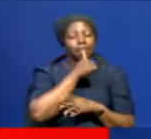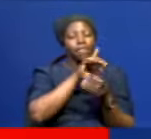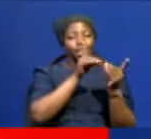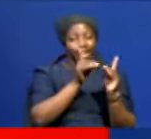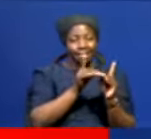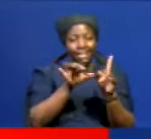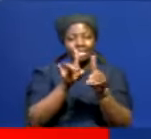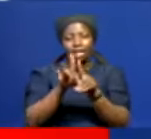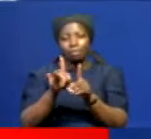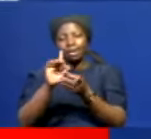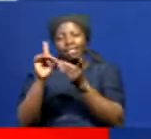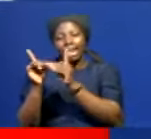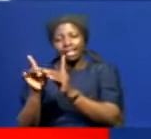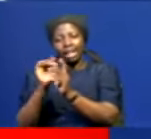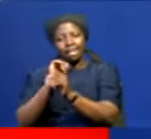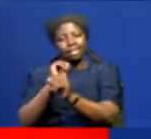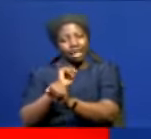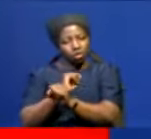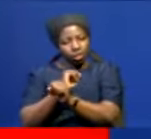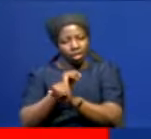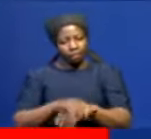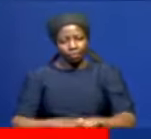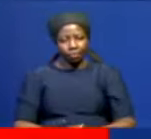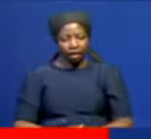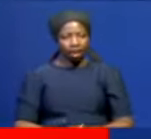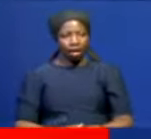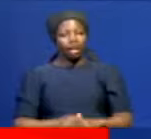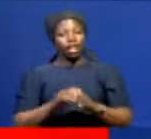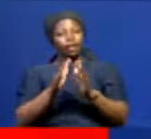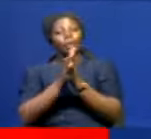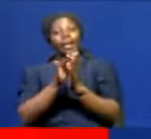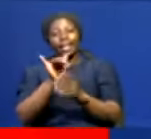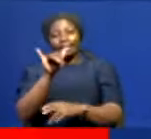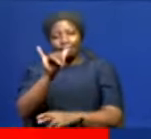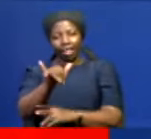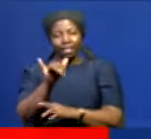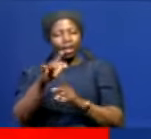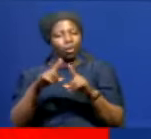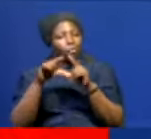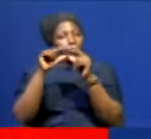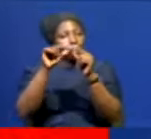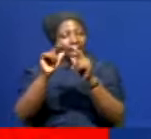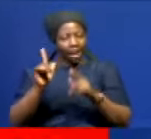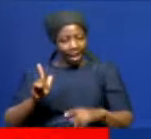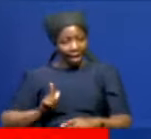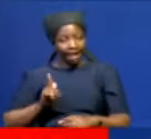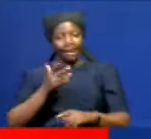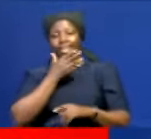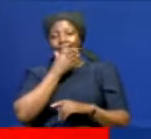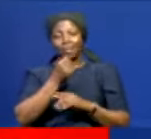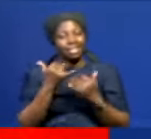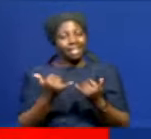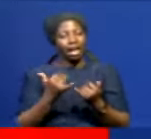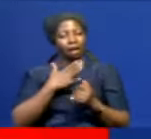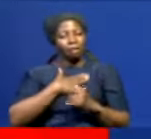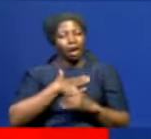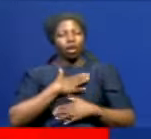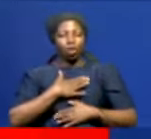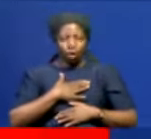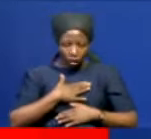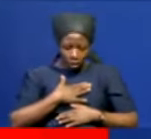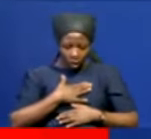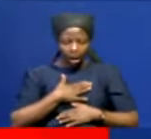data security. With those remarks, ladies and gentlemen, it is now my distinguished honor